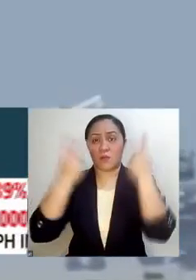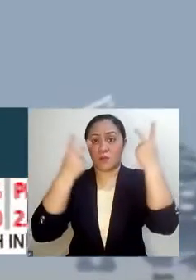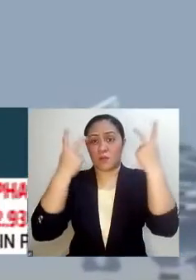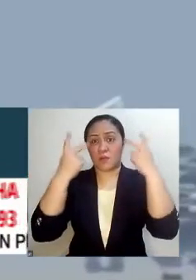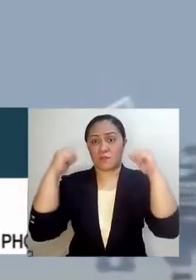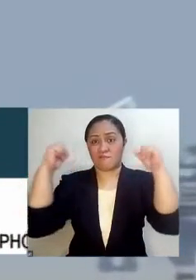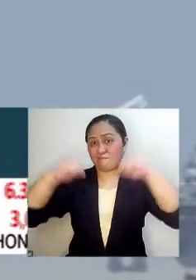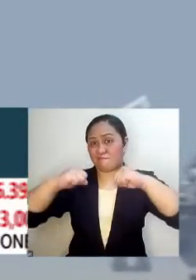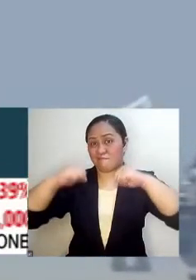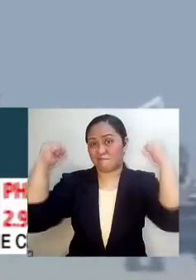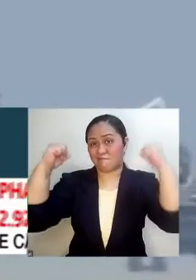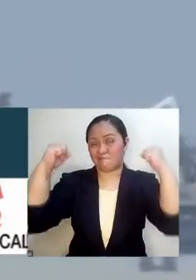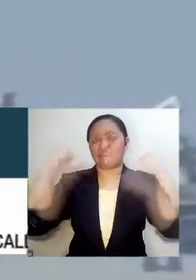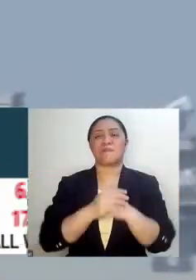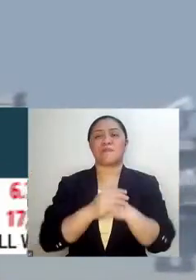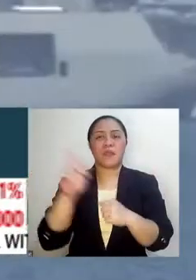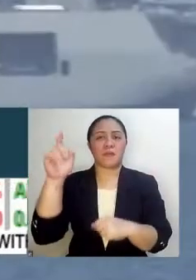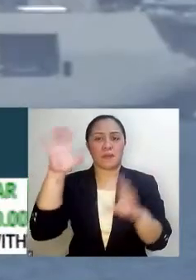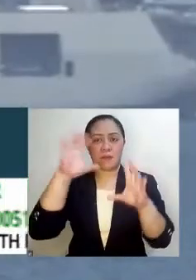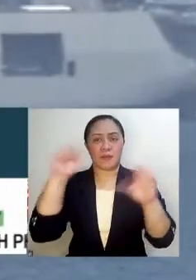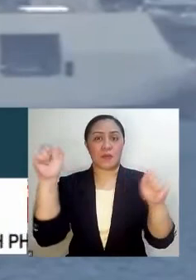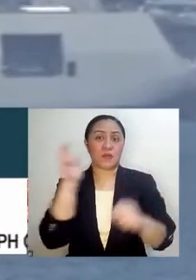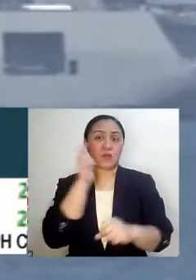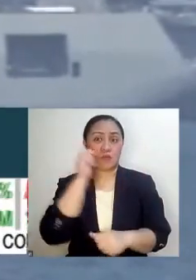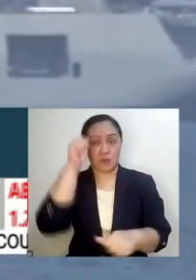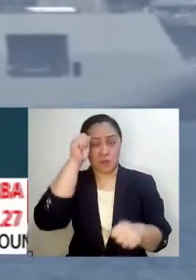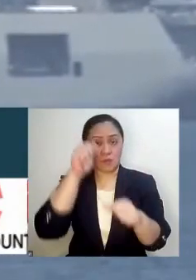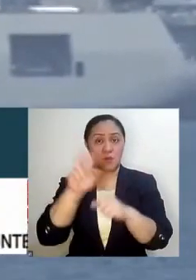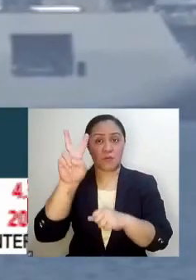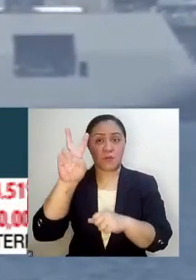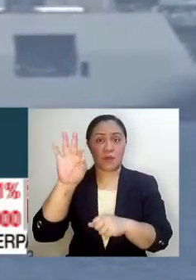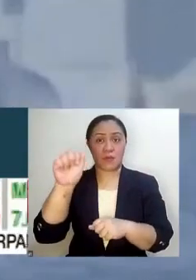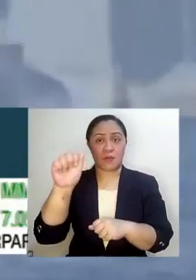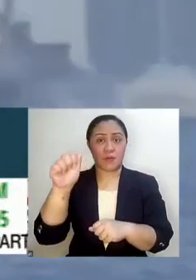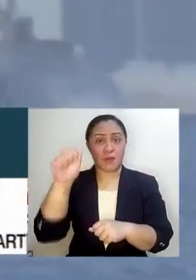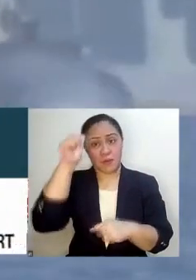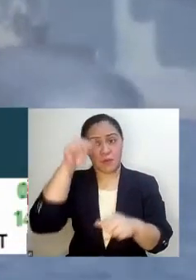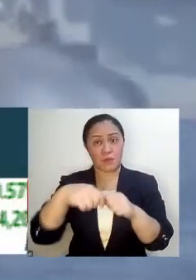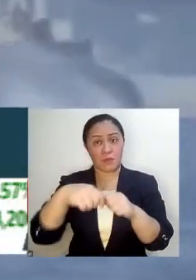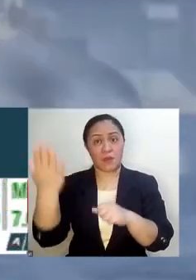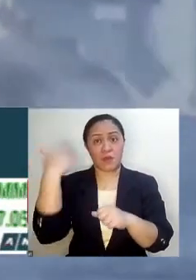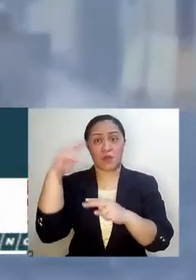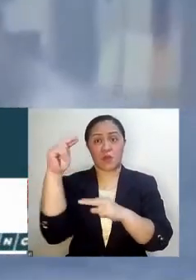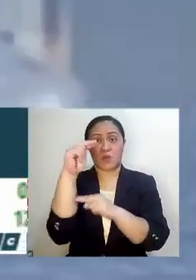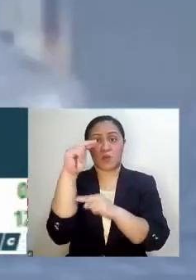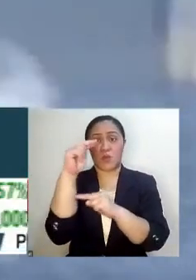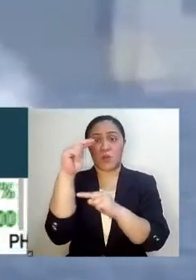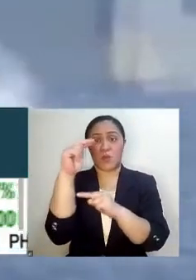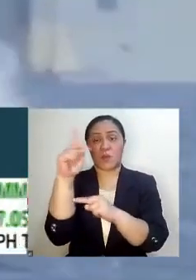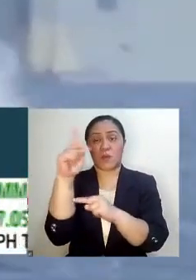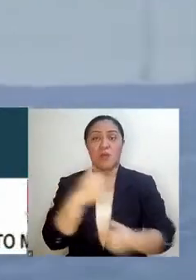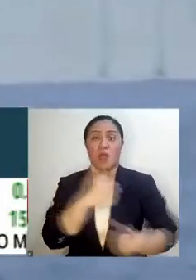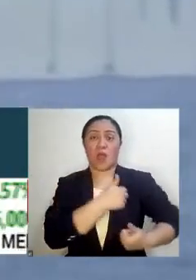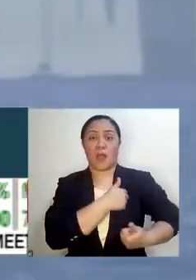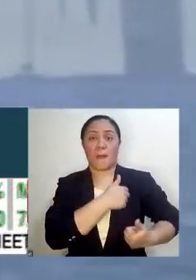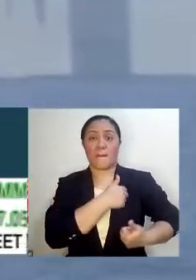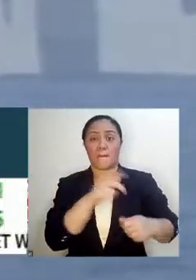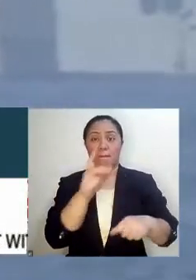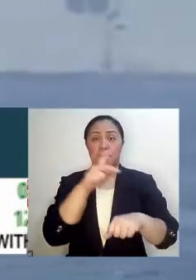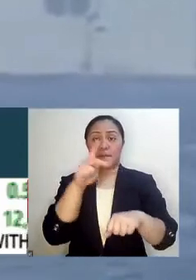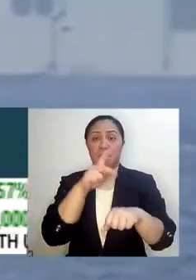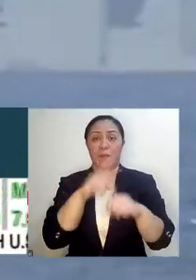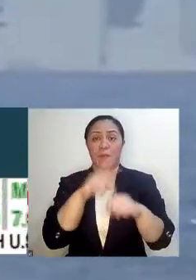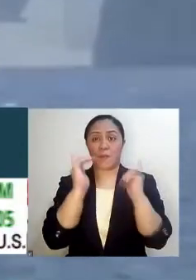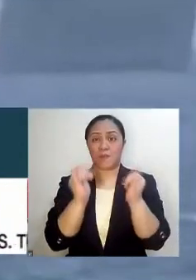President Rodrigo Duterte suspended the VFA for a second time in November. And while the Philippine military wants to keep the pact in place,